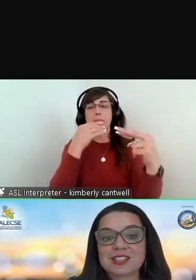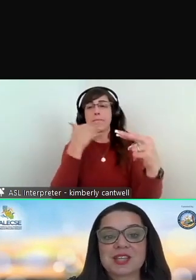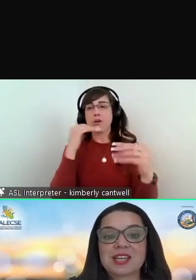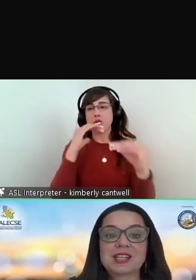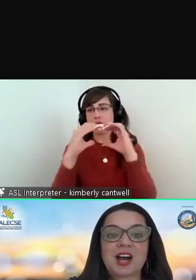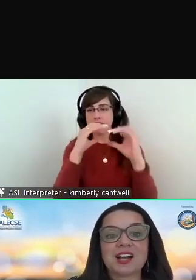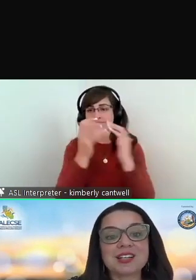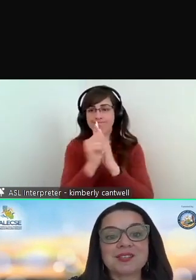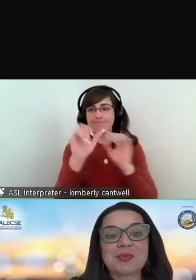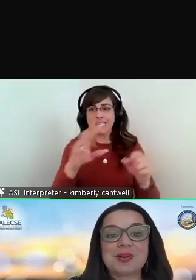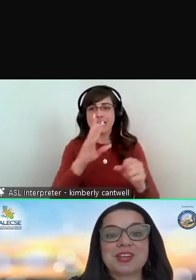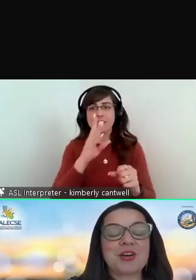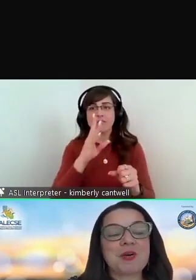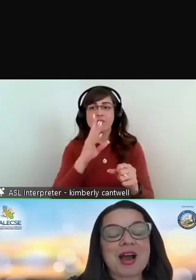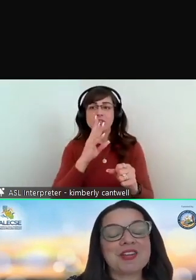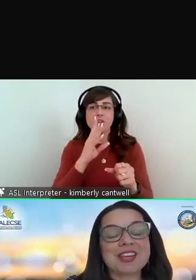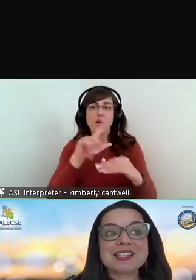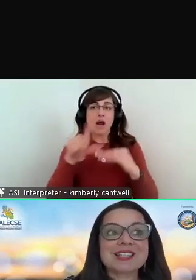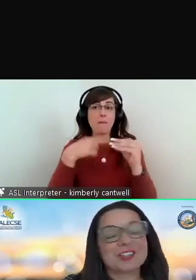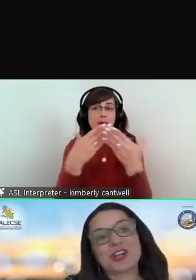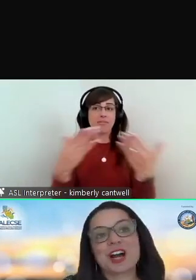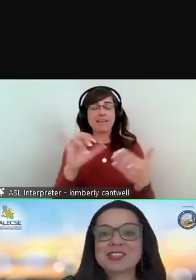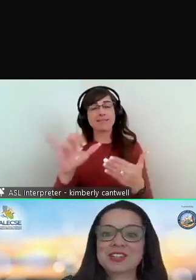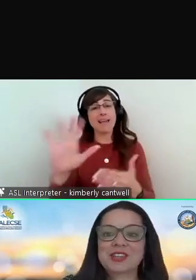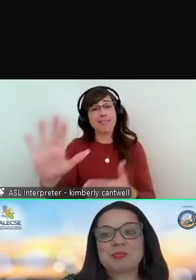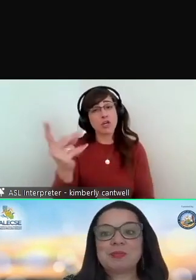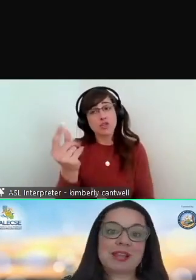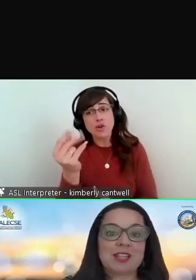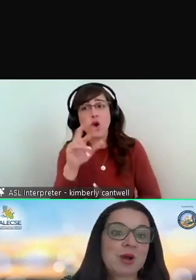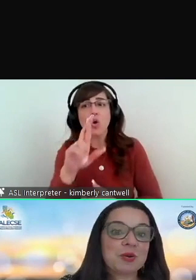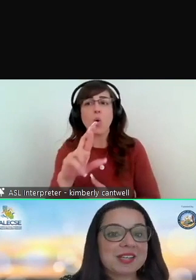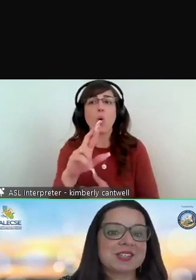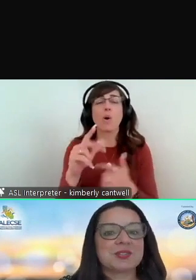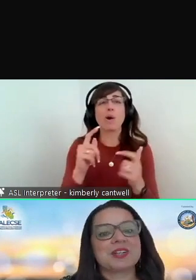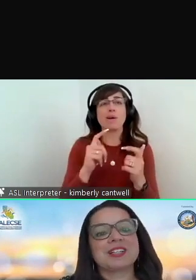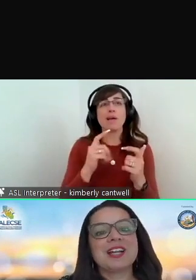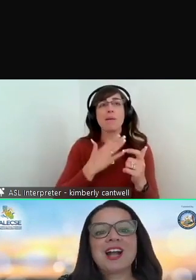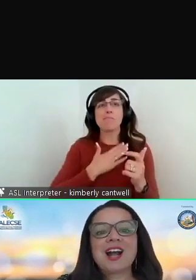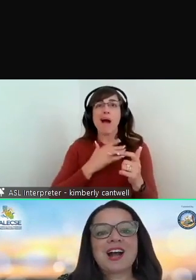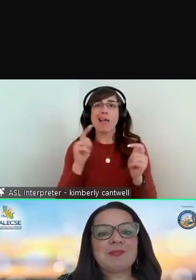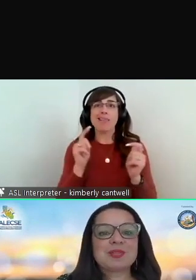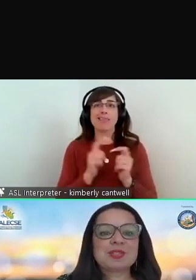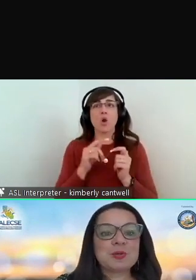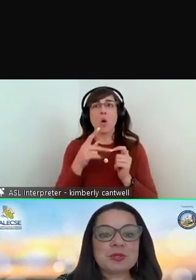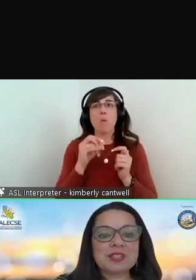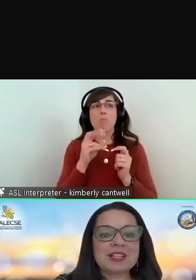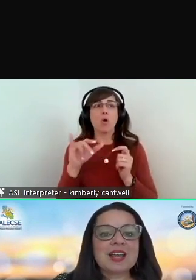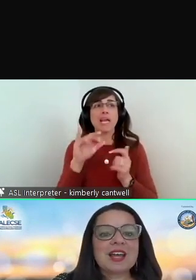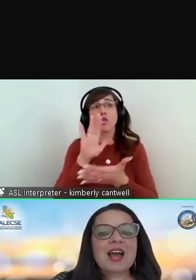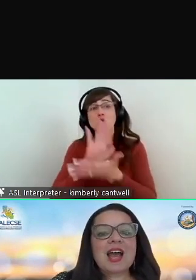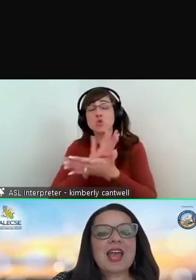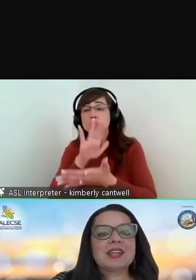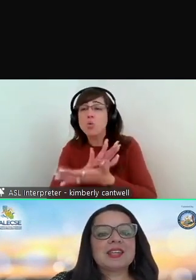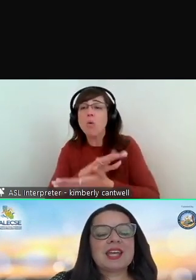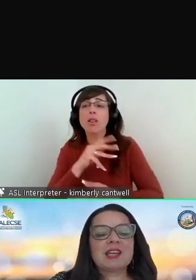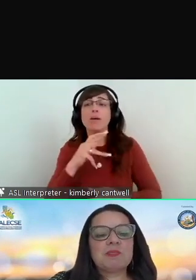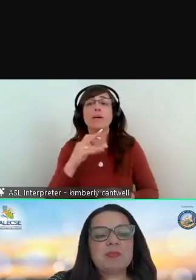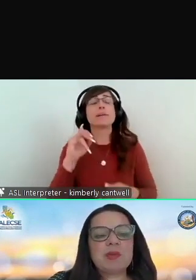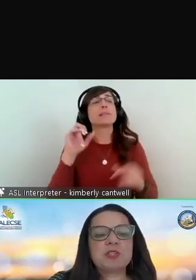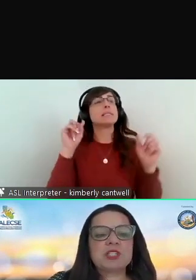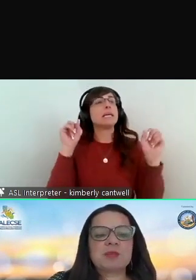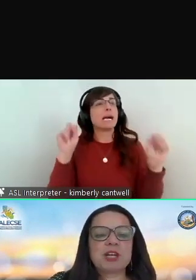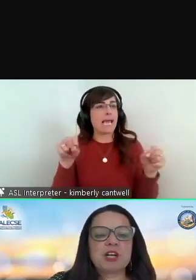skills. So they can talk, about things like their dogs or their My Little Ponies or school. And they